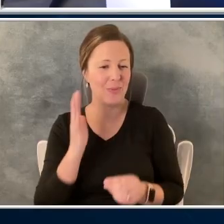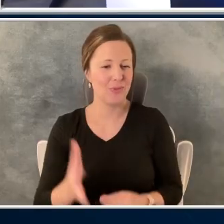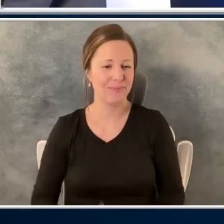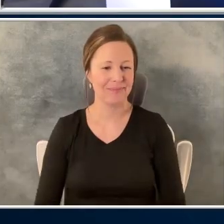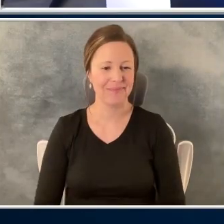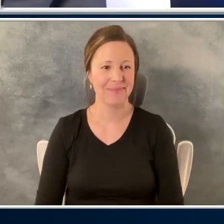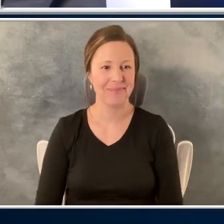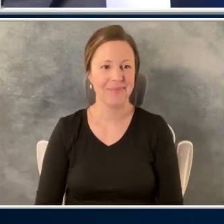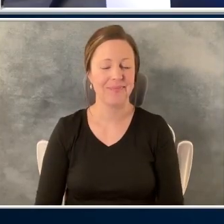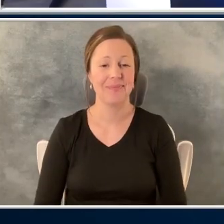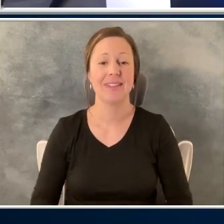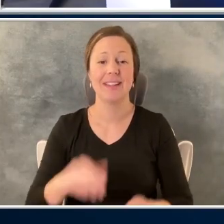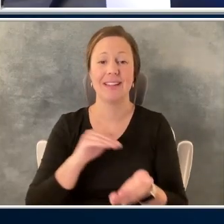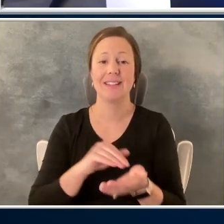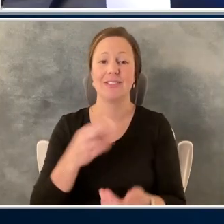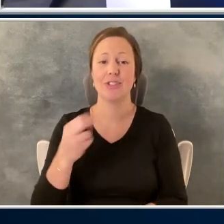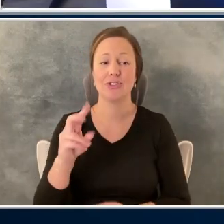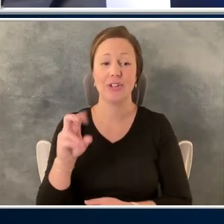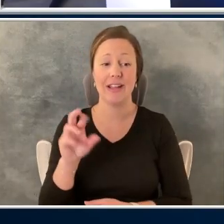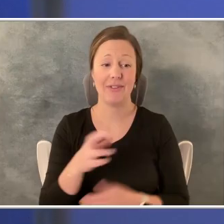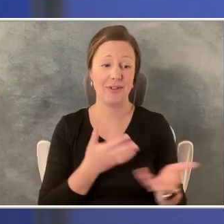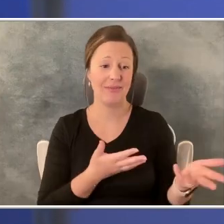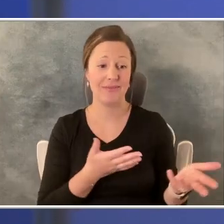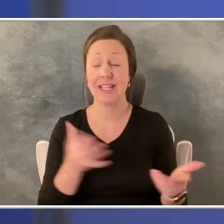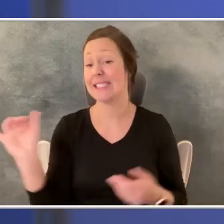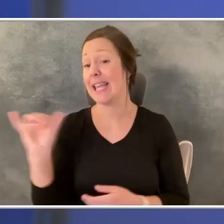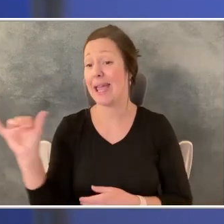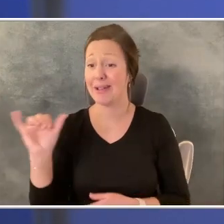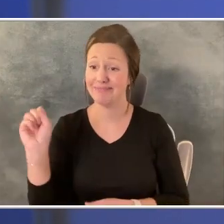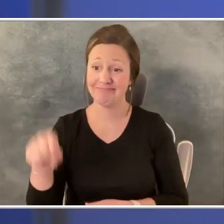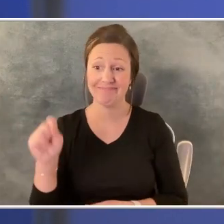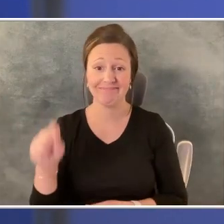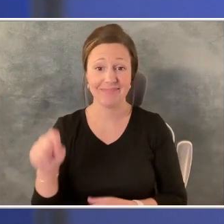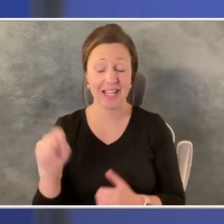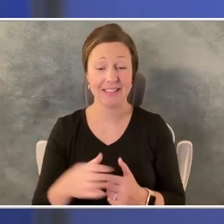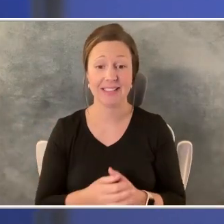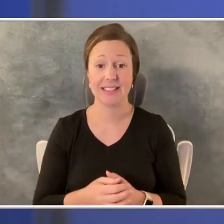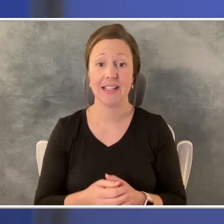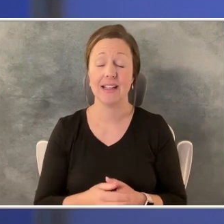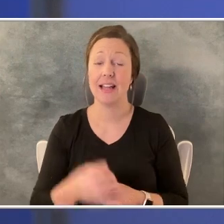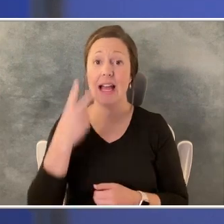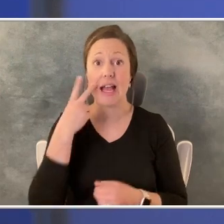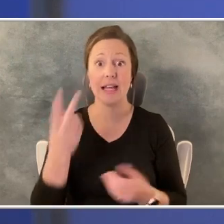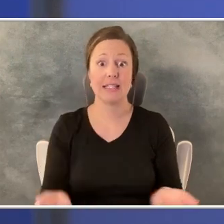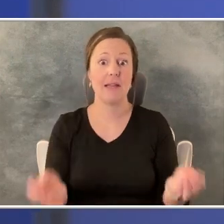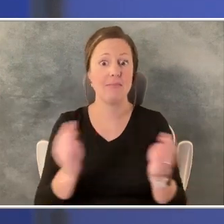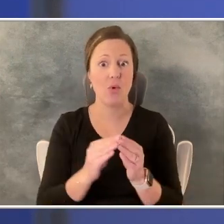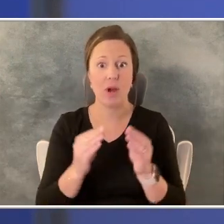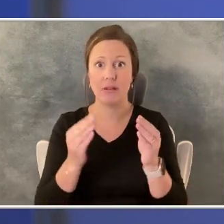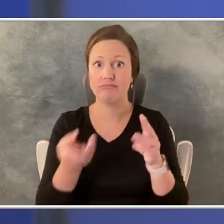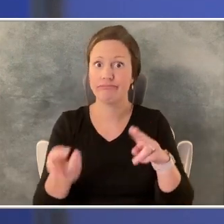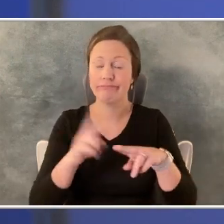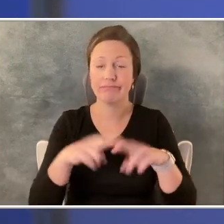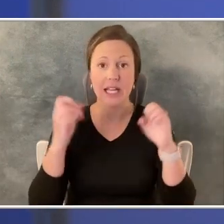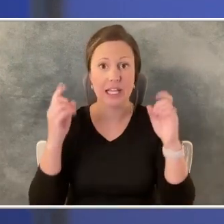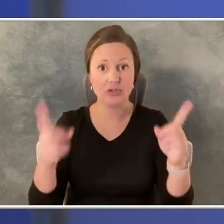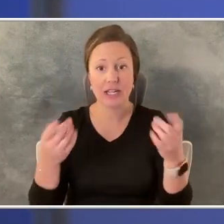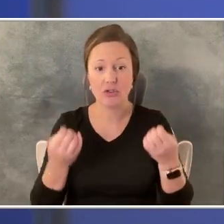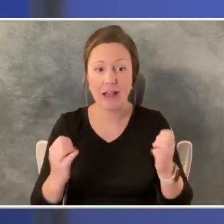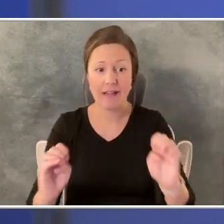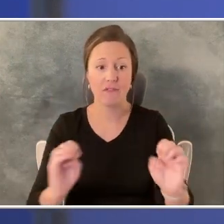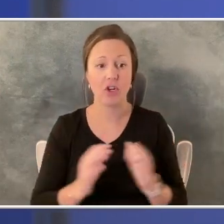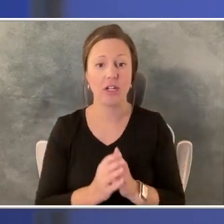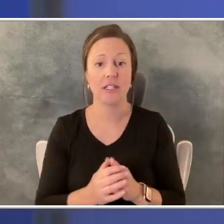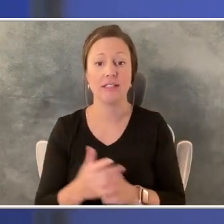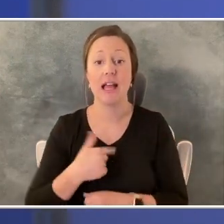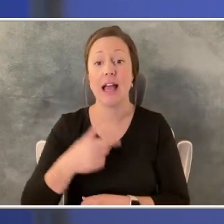Haver, can you keep the good news going? Same. I see, in increasing educational efforts across, I lecture to medical